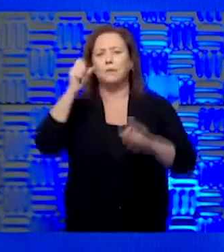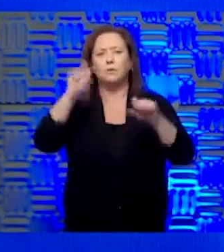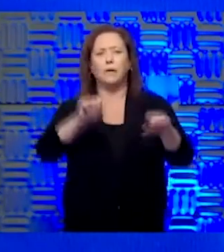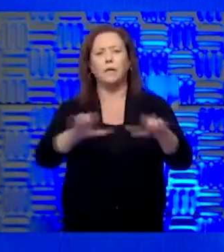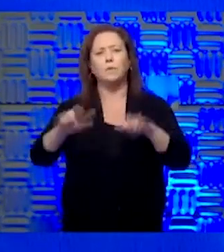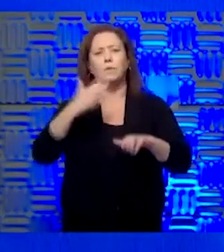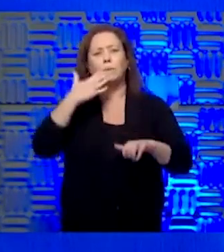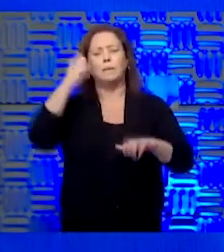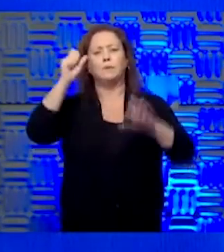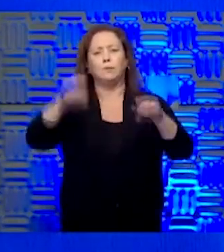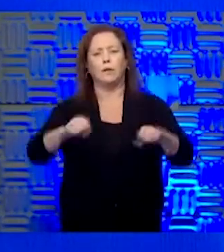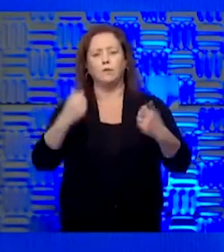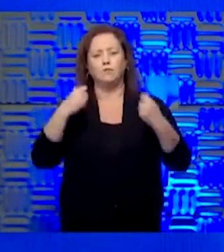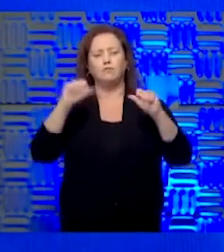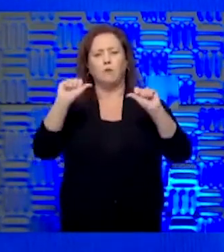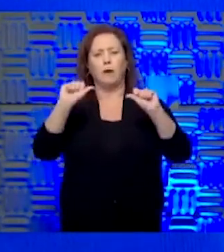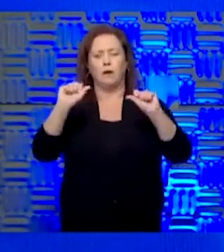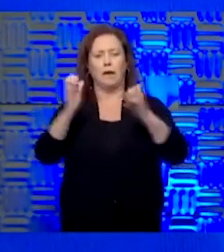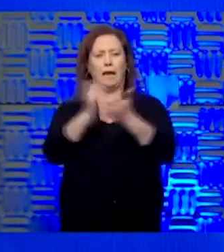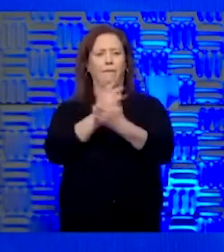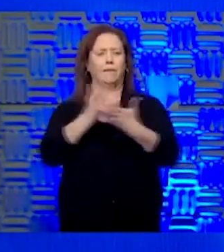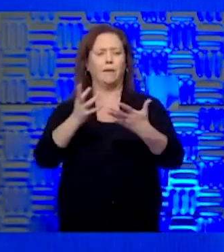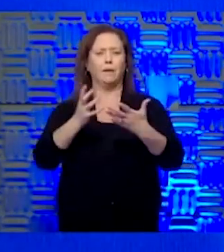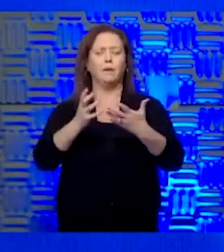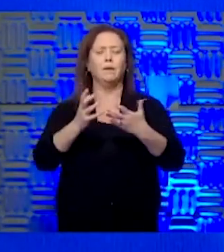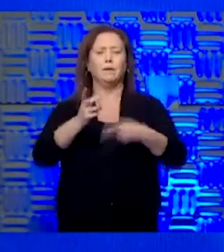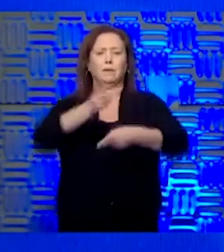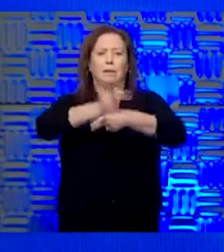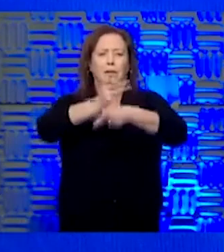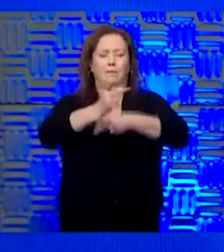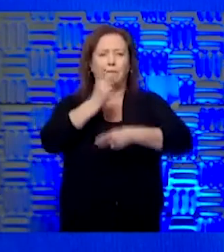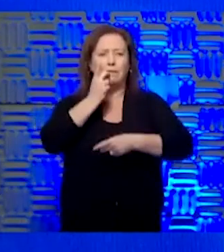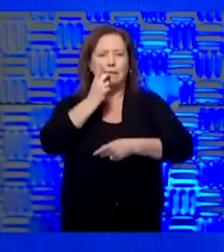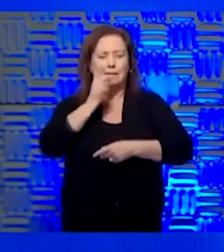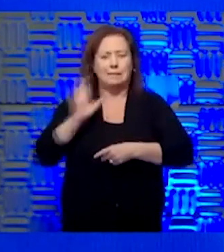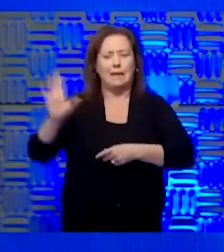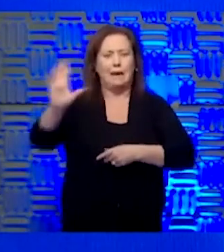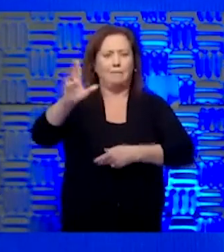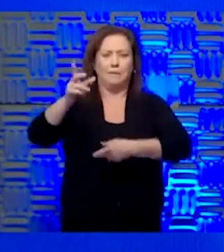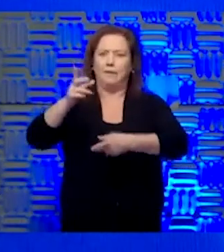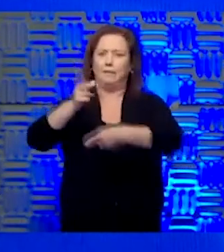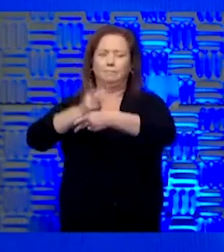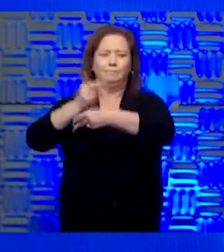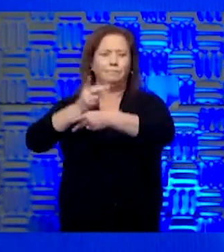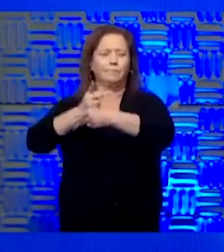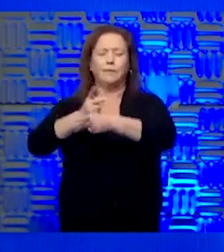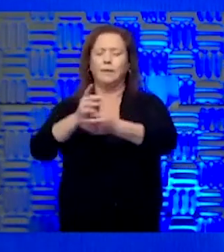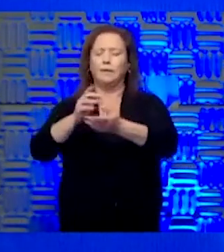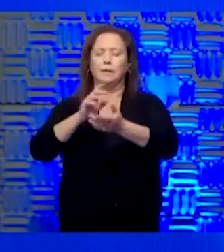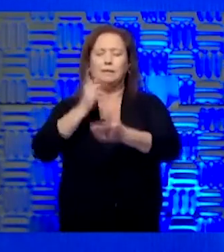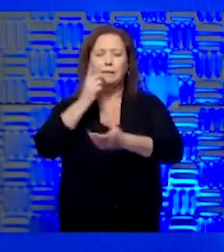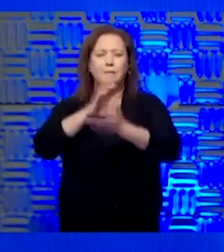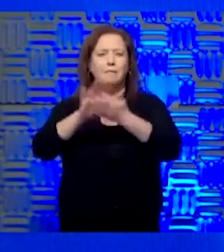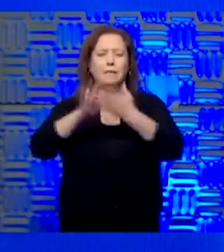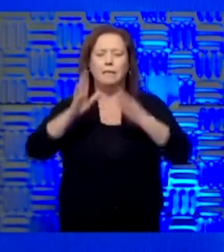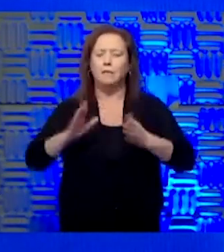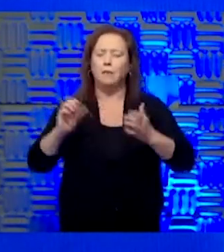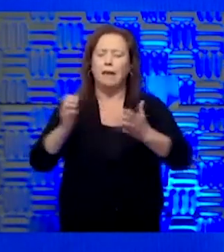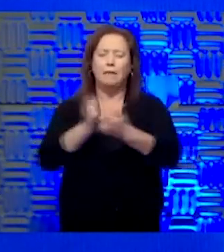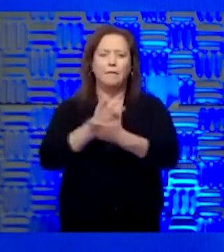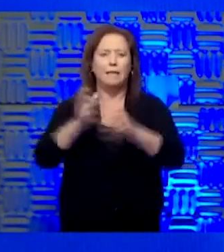which means you got to try and take all the precautions you can, and the dentists have to take all the precautions, the dental hygienists, the whole office got to take all the precautions they